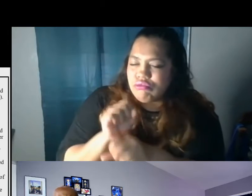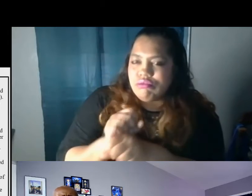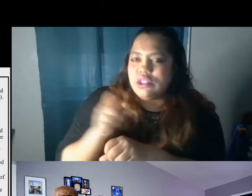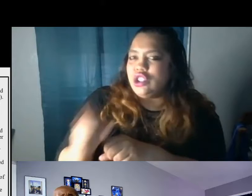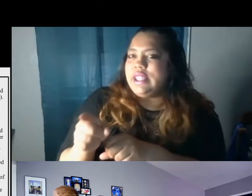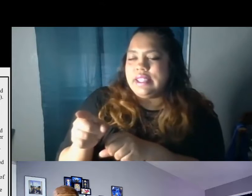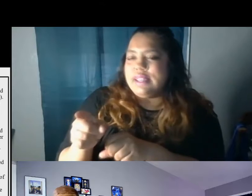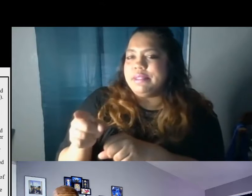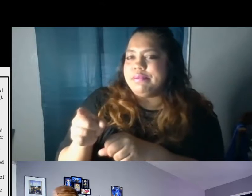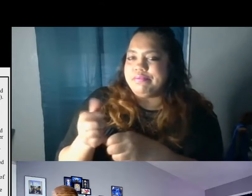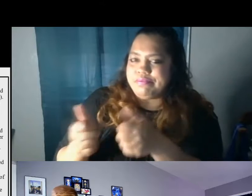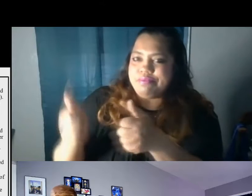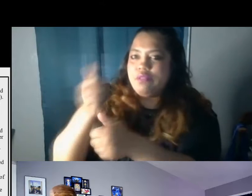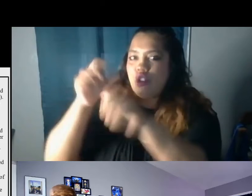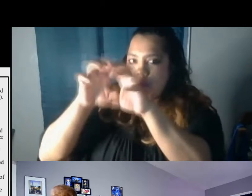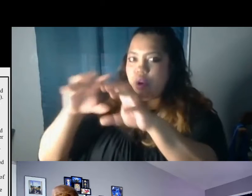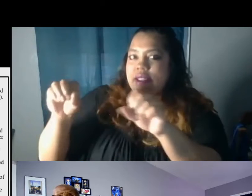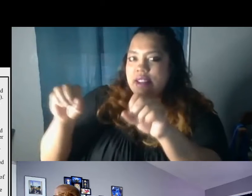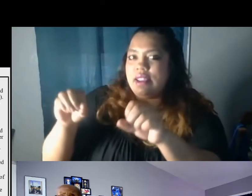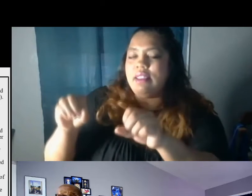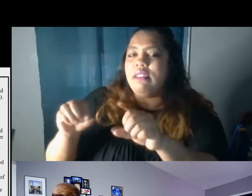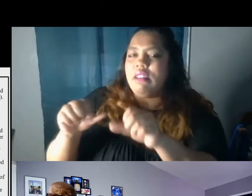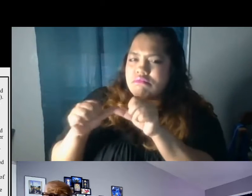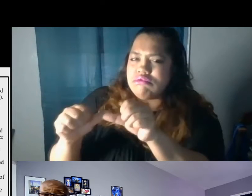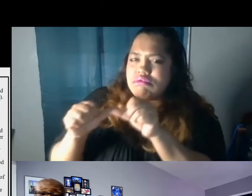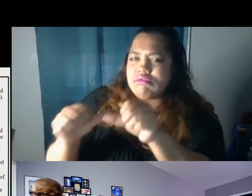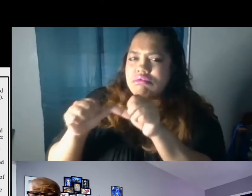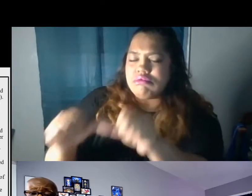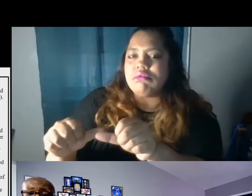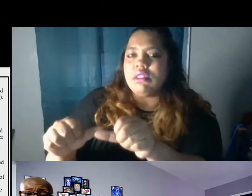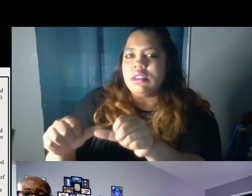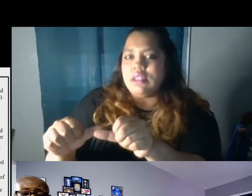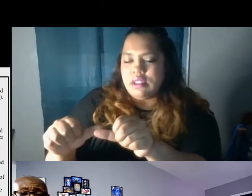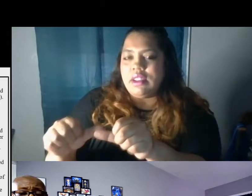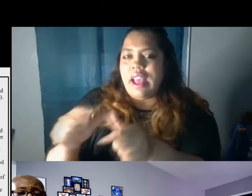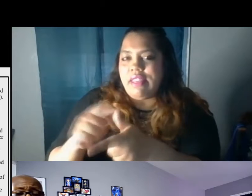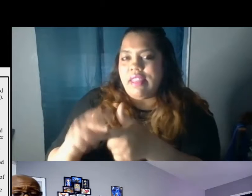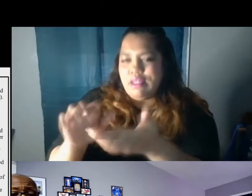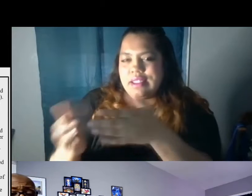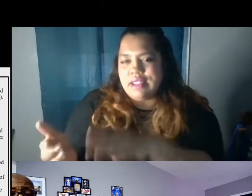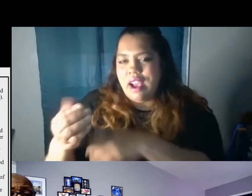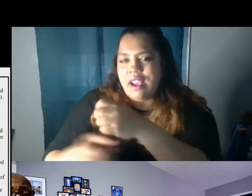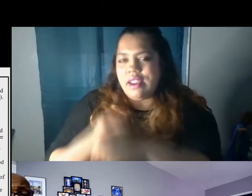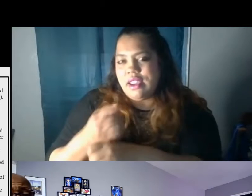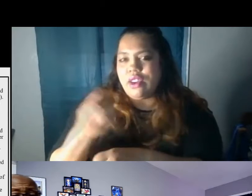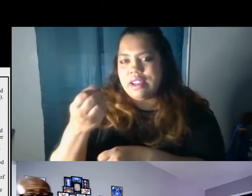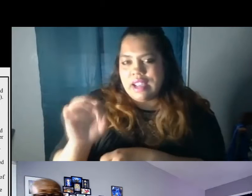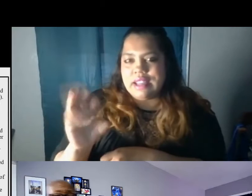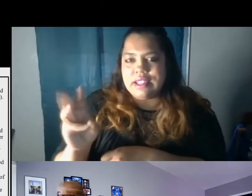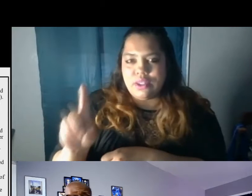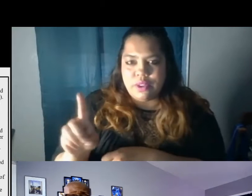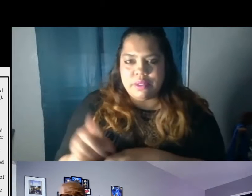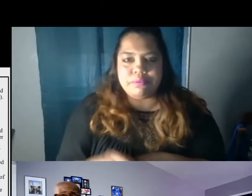In 1964, the school was renamed the Nanny Helen Burroughs School.